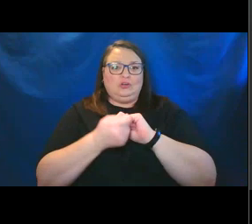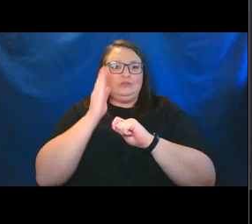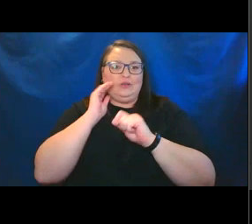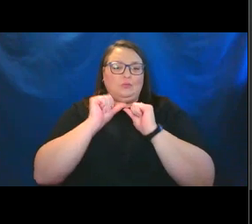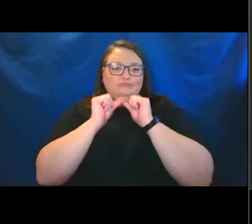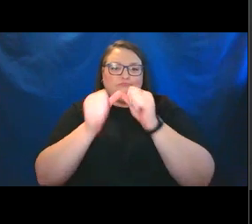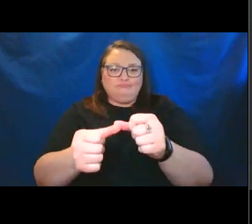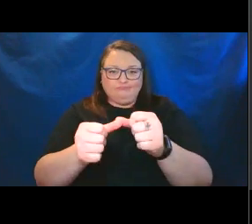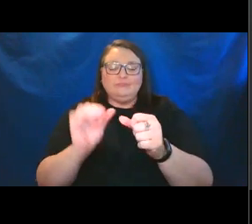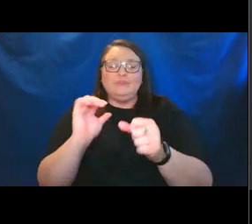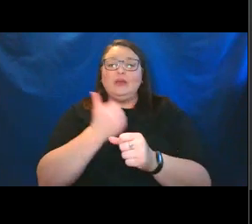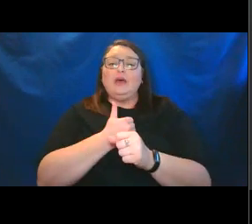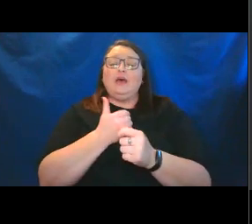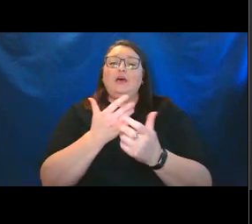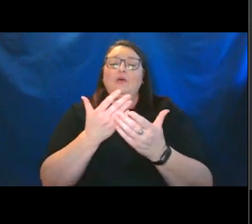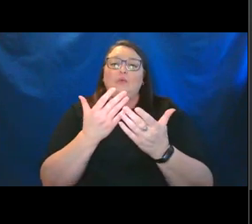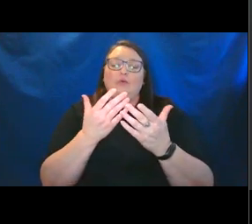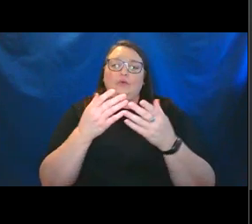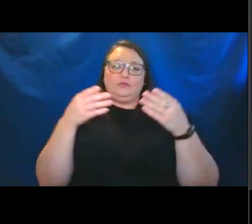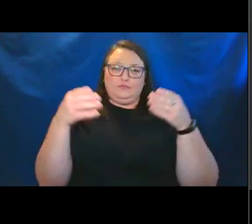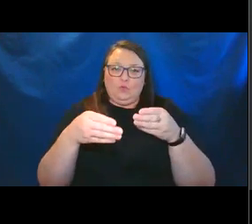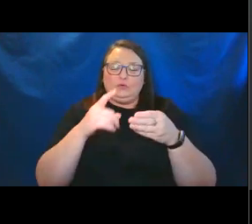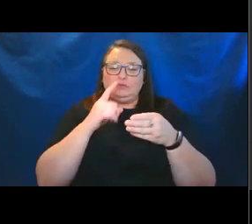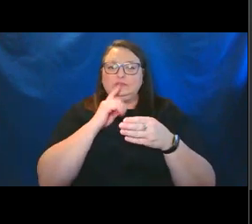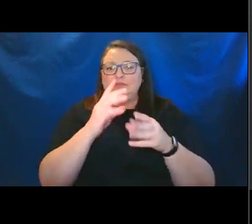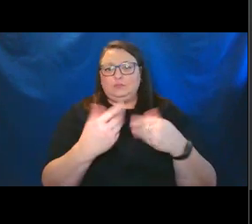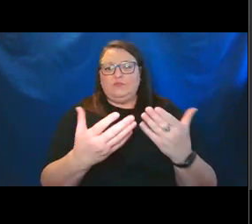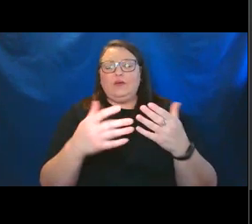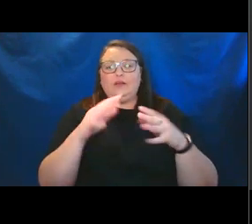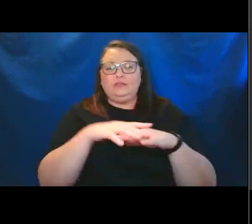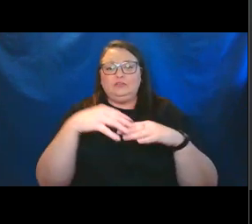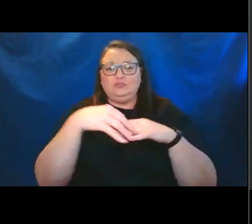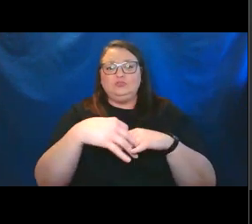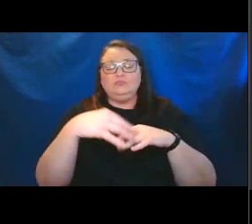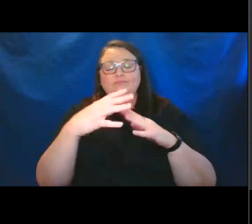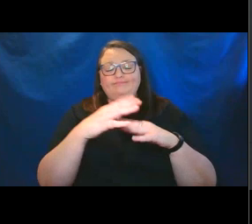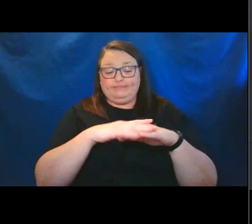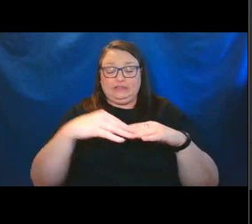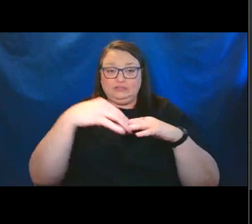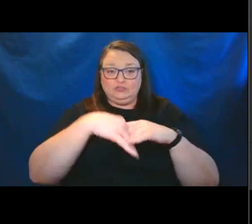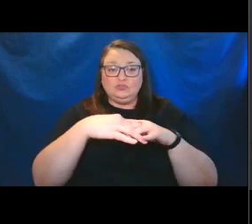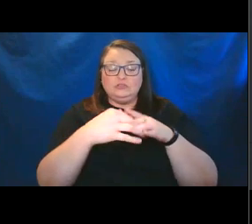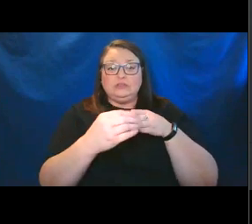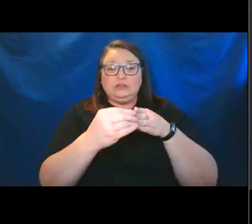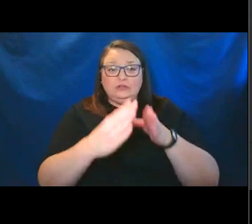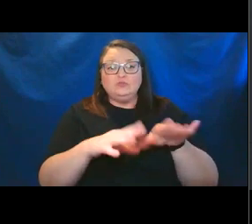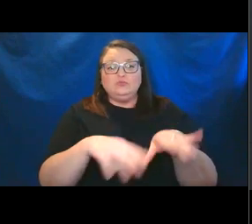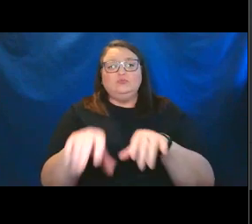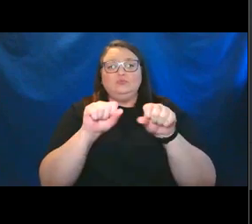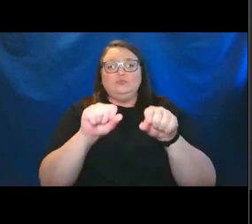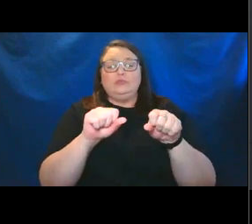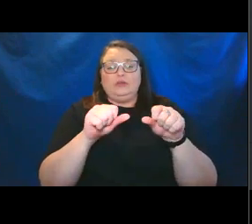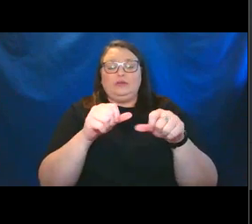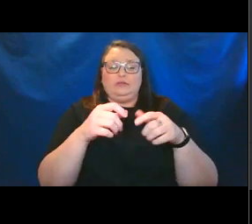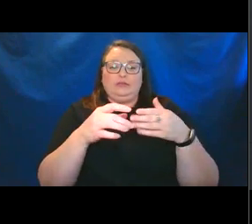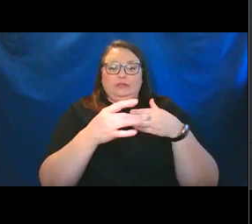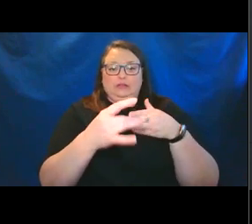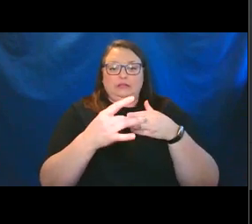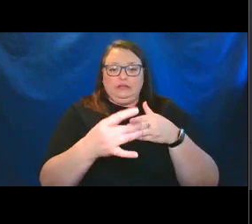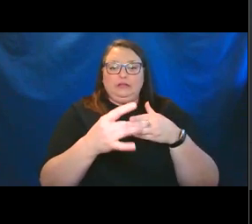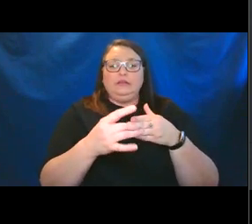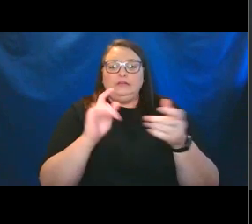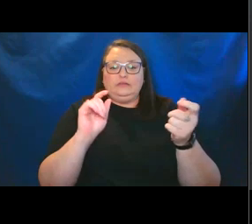focusing on equipping the next generation of Indigenous leaders with tools, training, and opportunities to really lead in these efforts. Next slide.